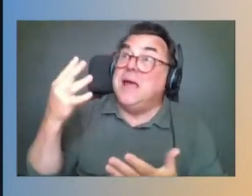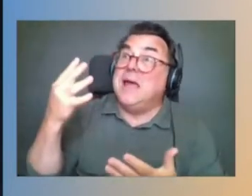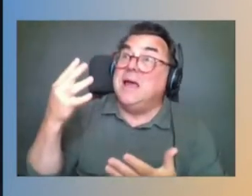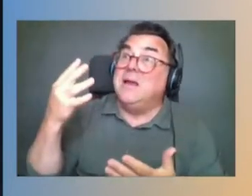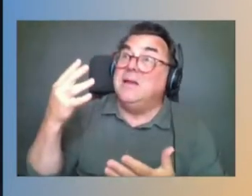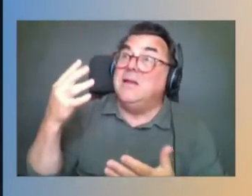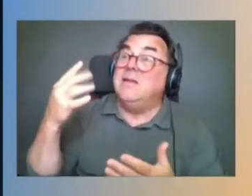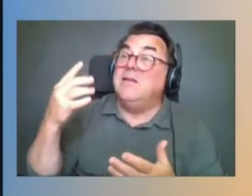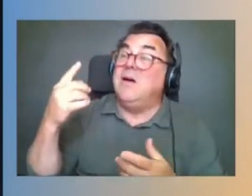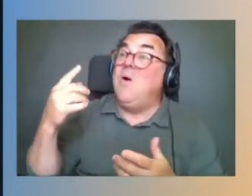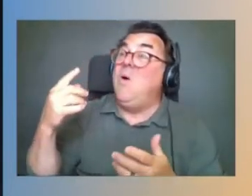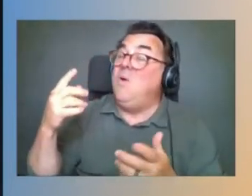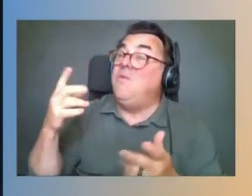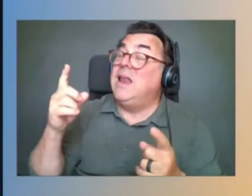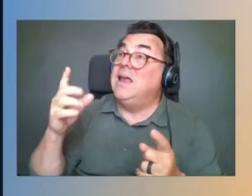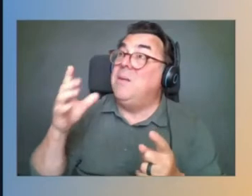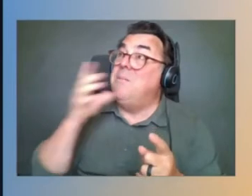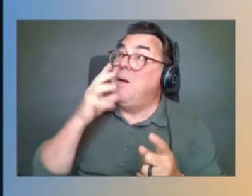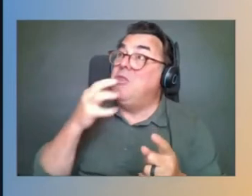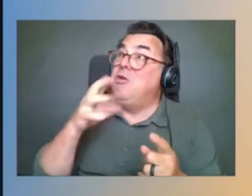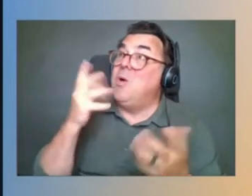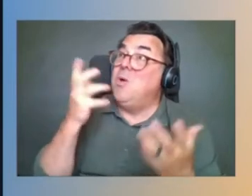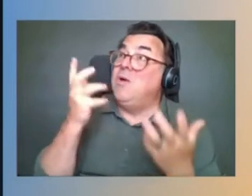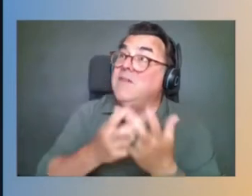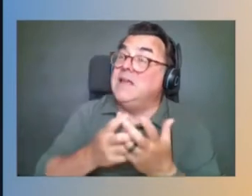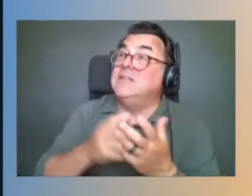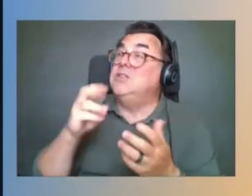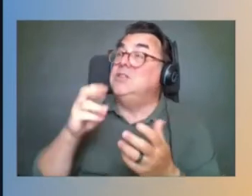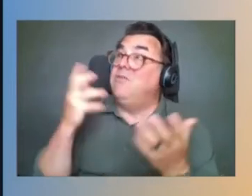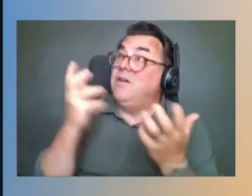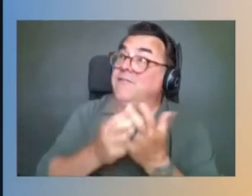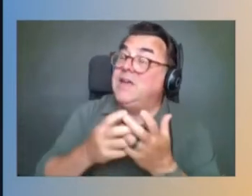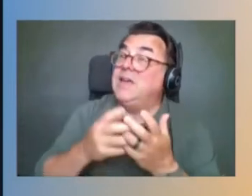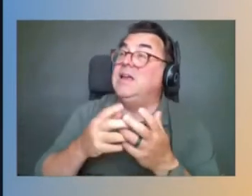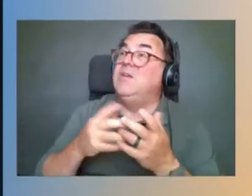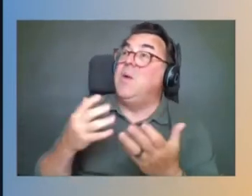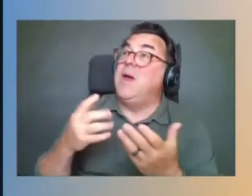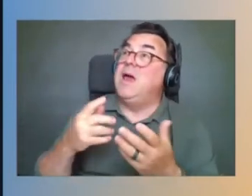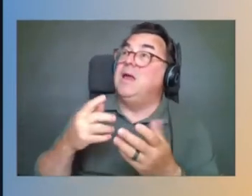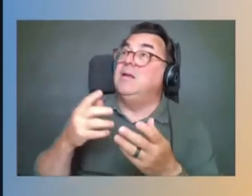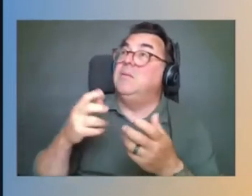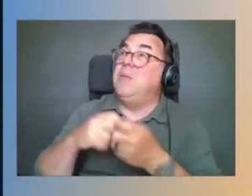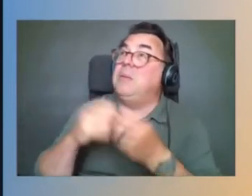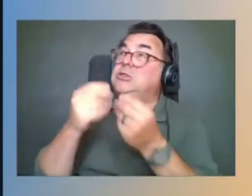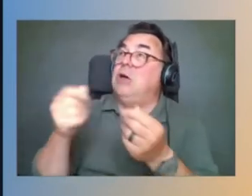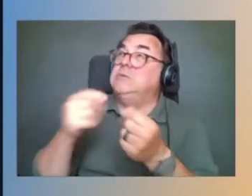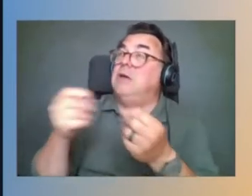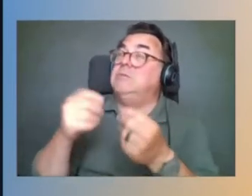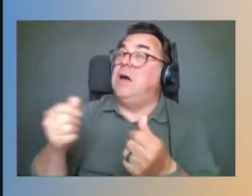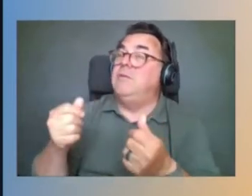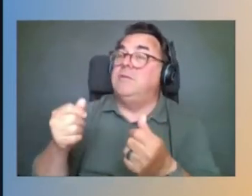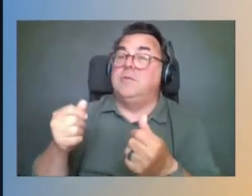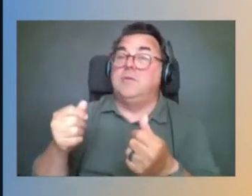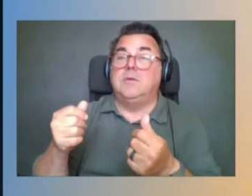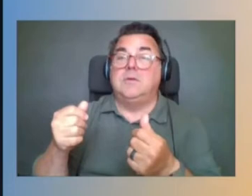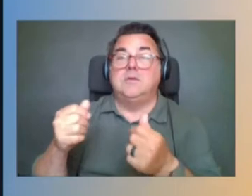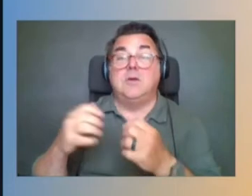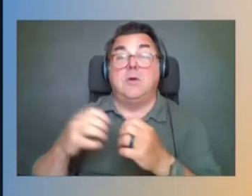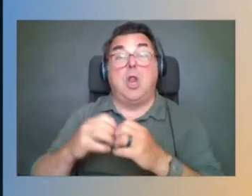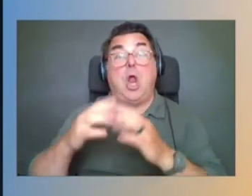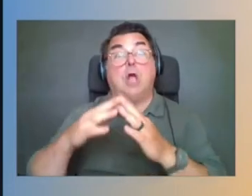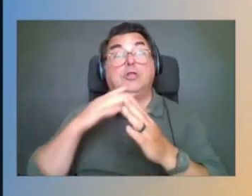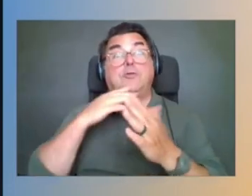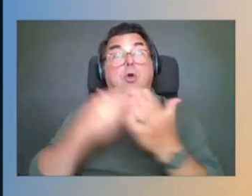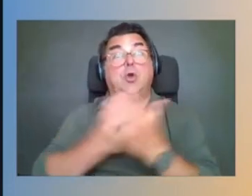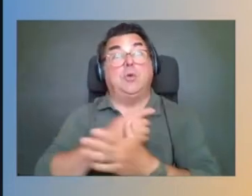to show up, you have to wait for the software to support it, then you have to wait for all the bugs to shake out. And so the launch date of something new, that